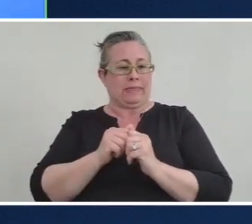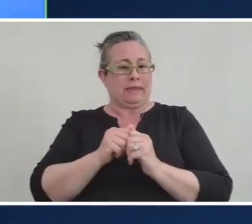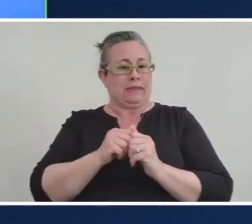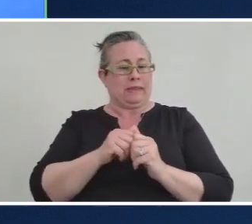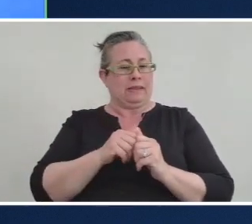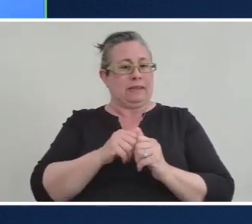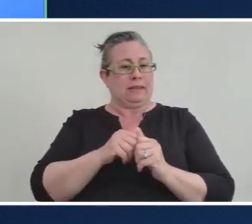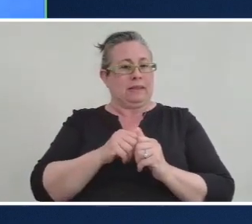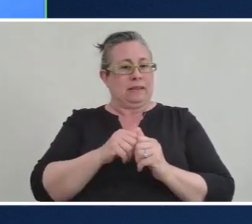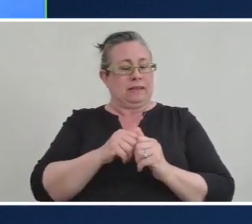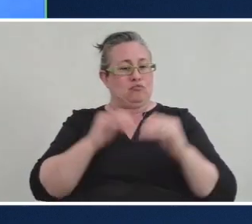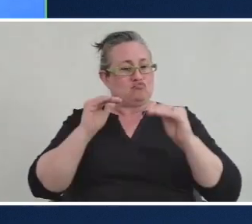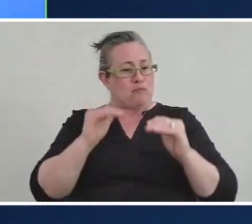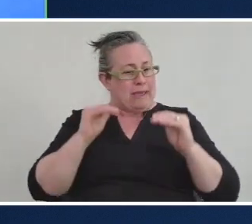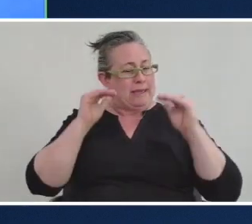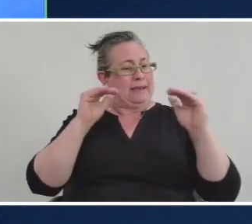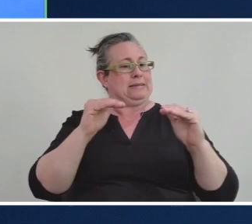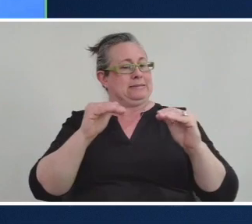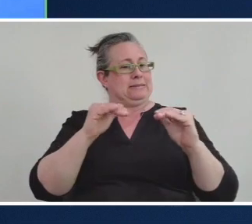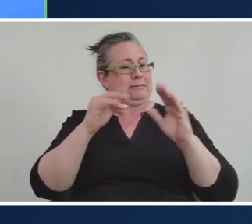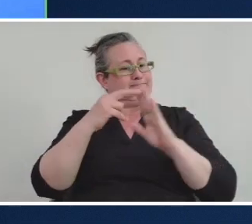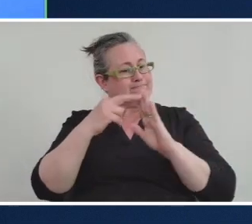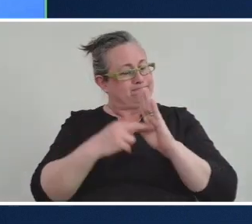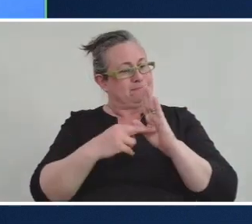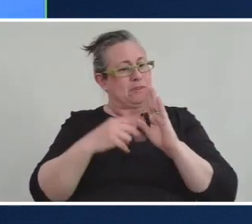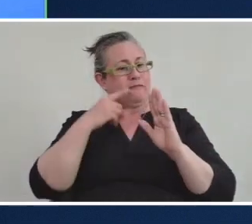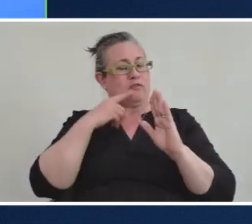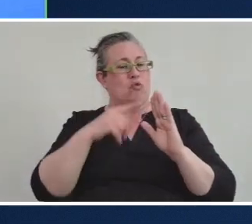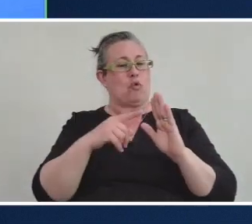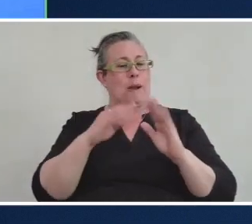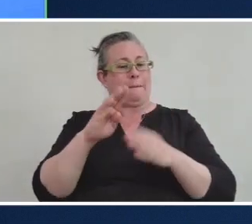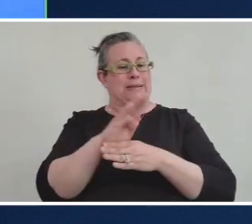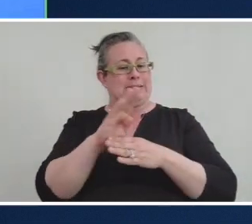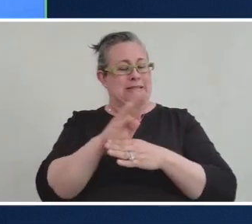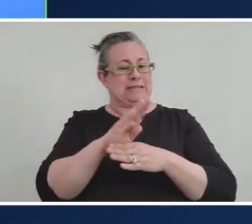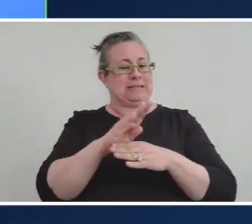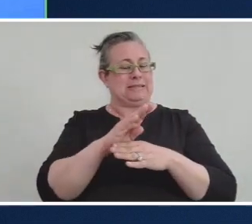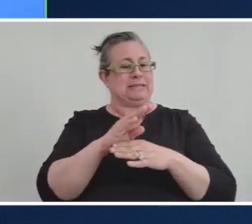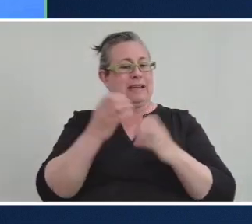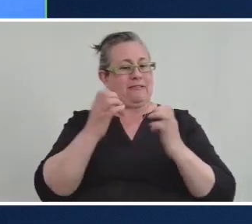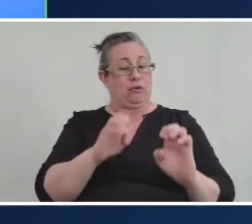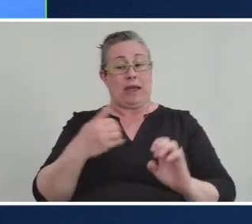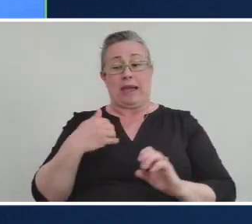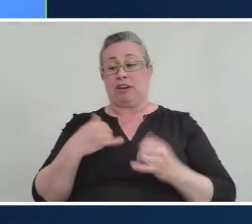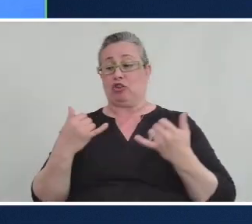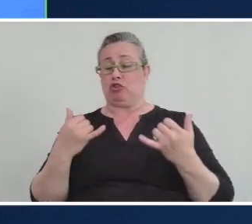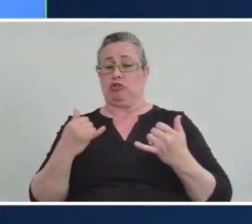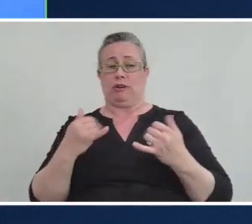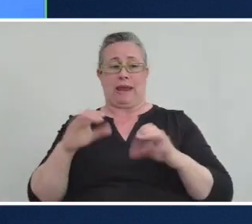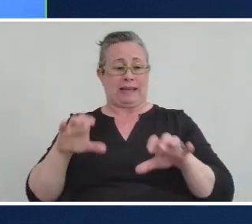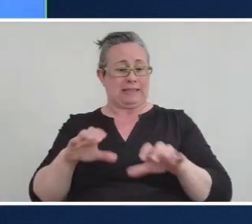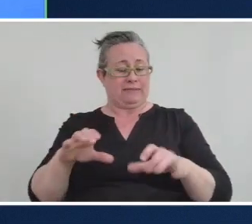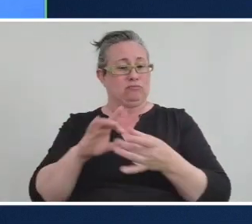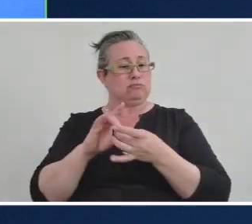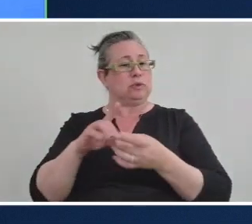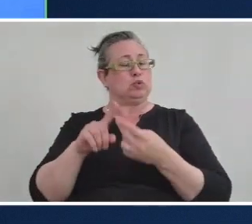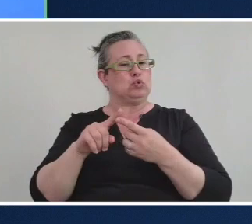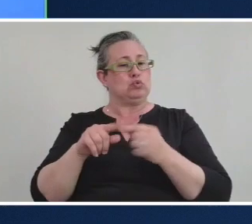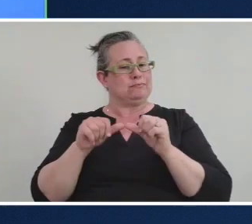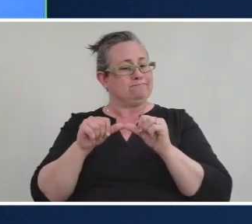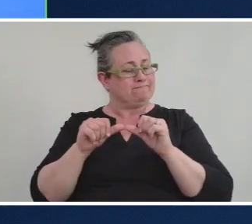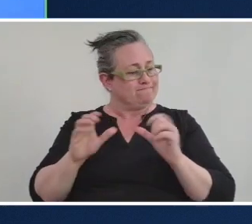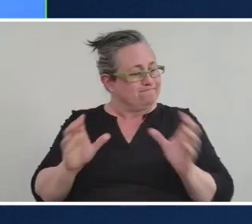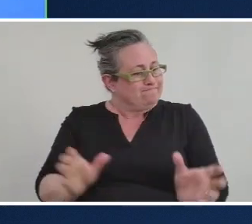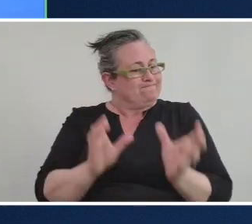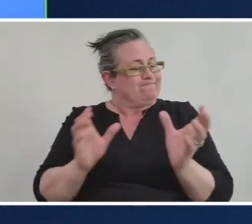ethical business practices. And we have a current activity that is about propelling integrity in the private sector so that they